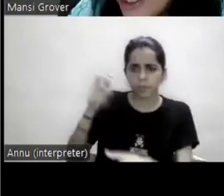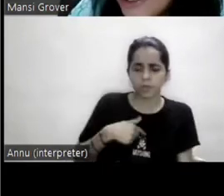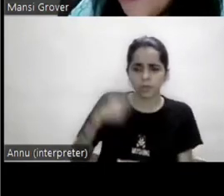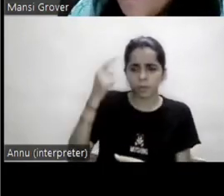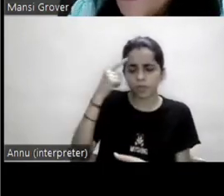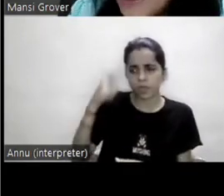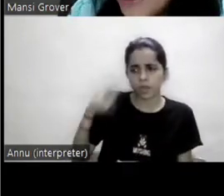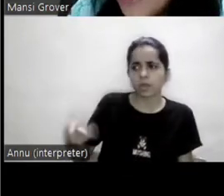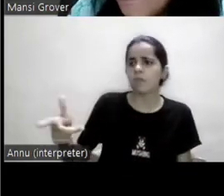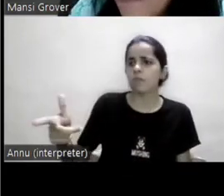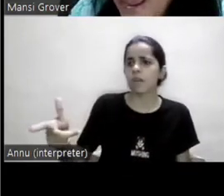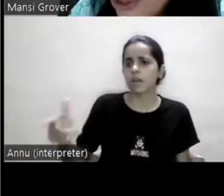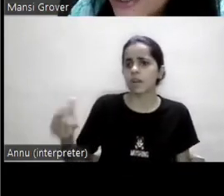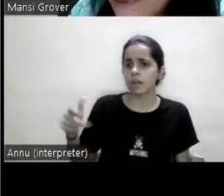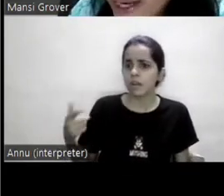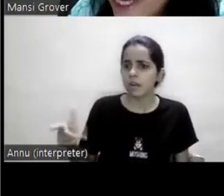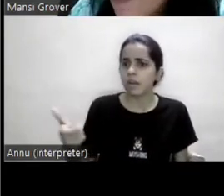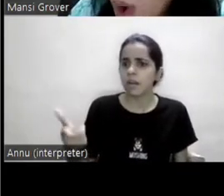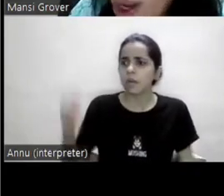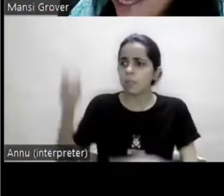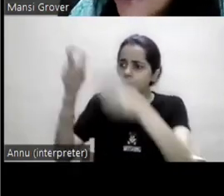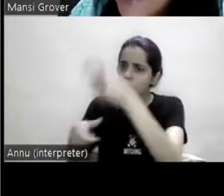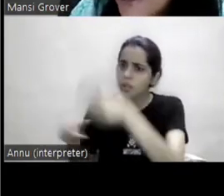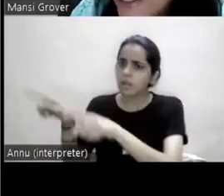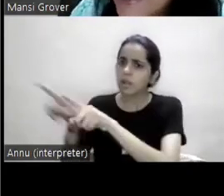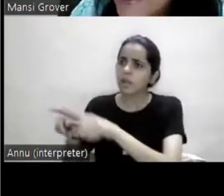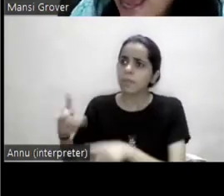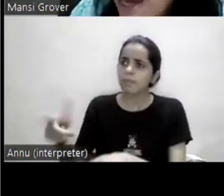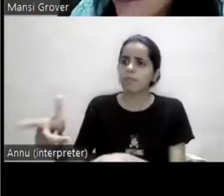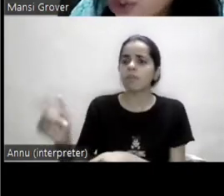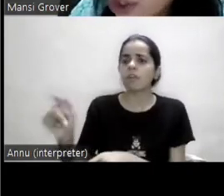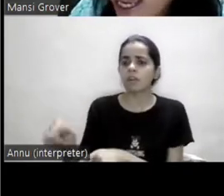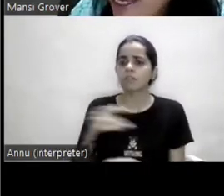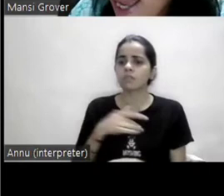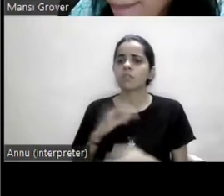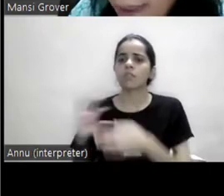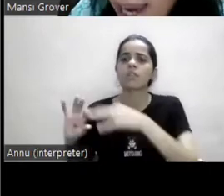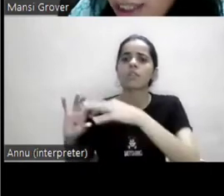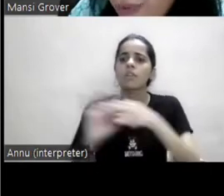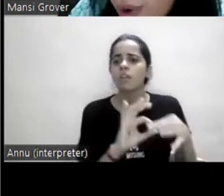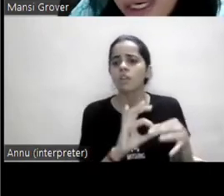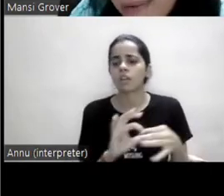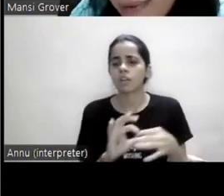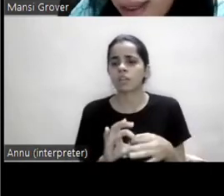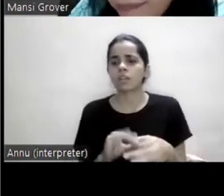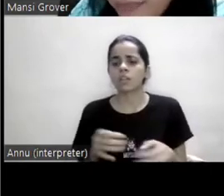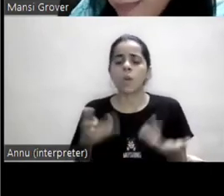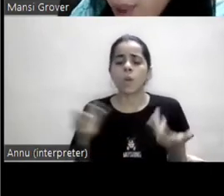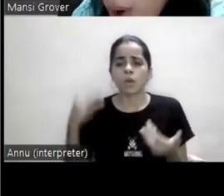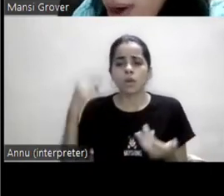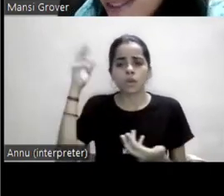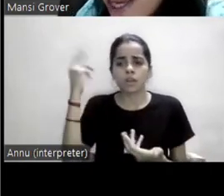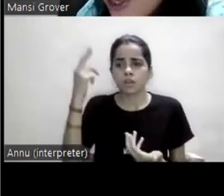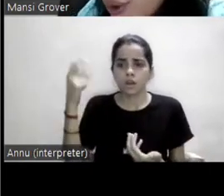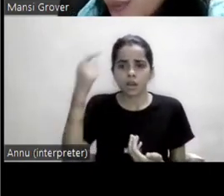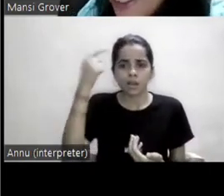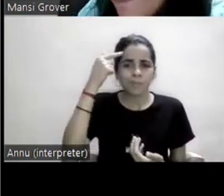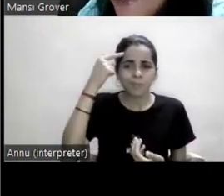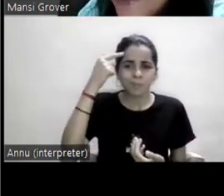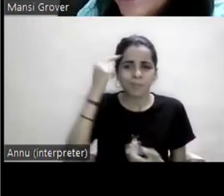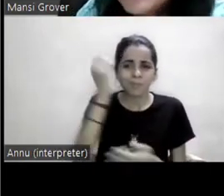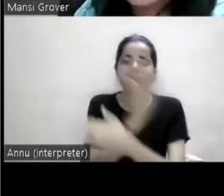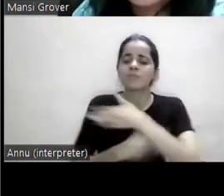to this shrine. Microcephalic boys collected at the shrine and begged for a living because their